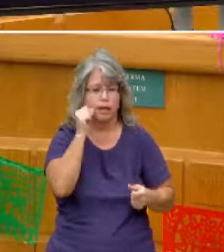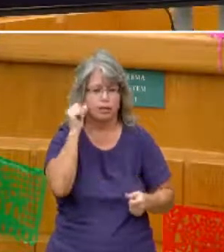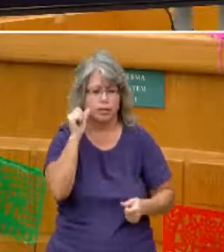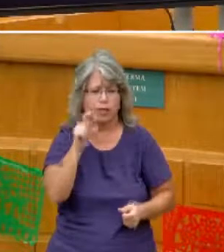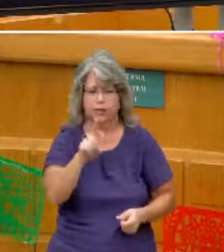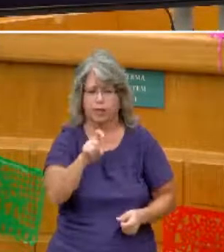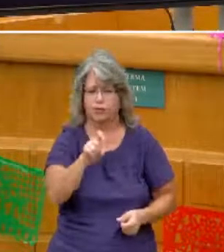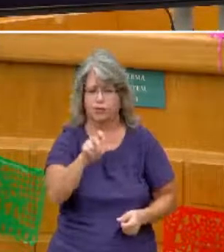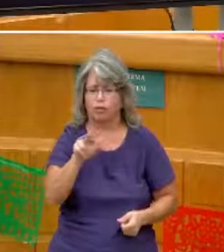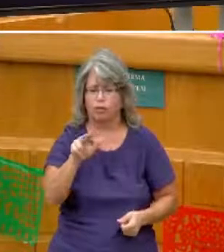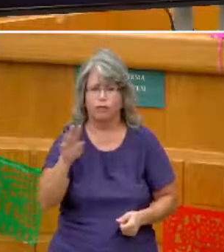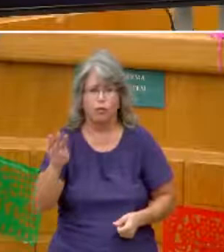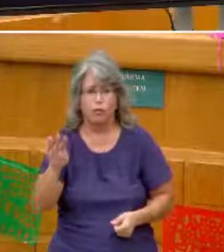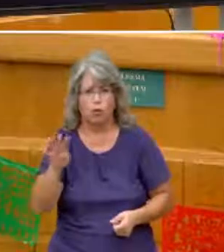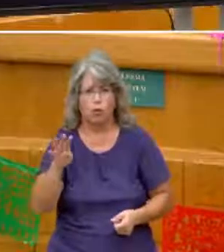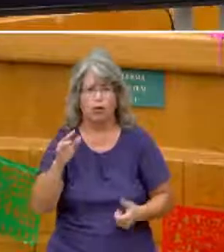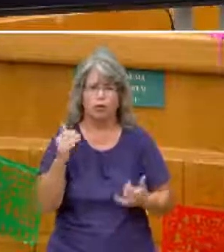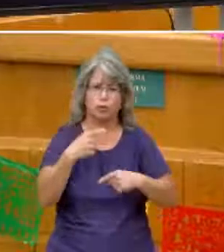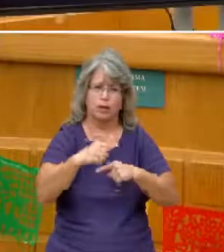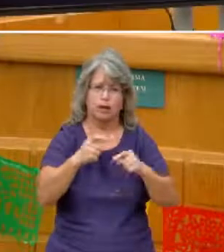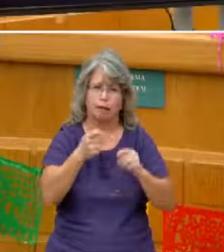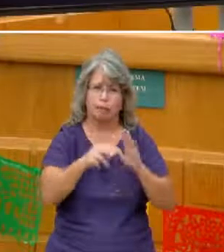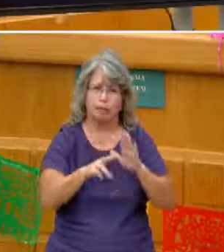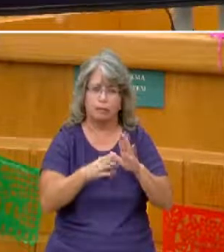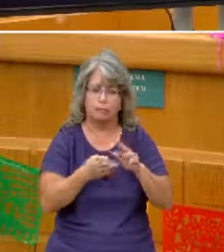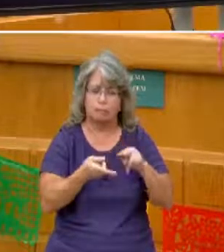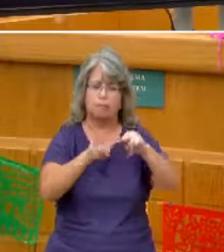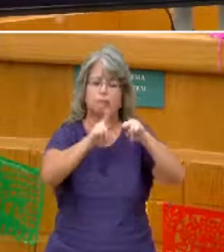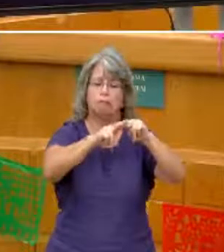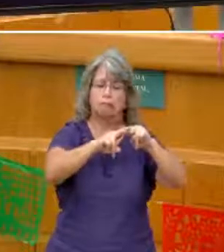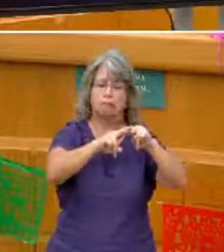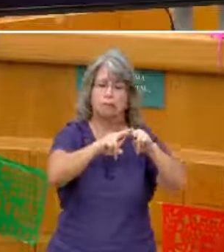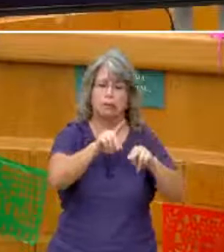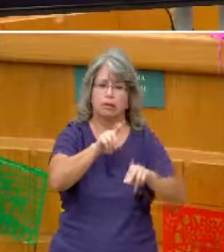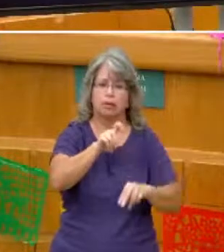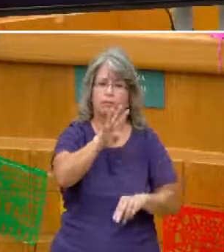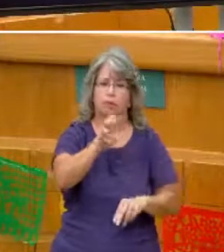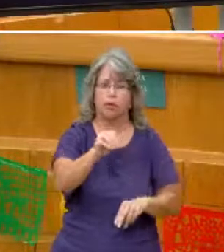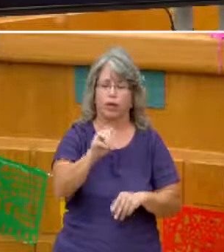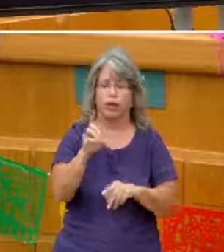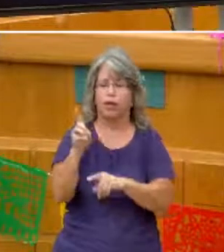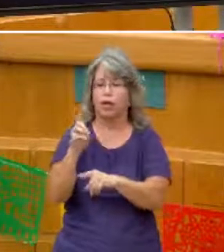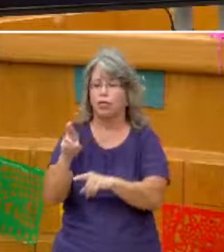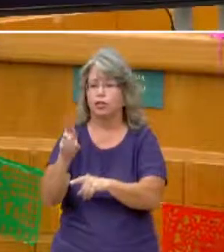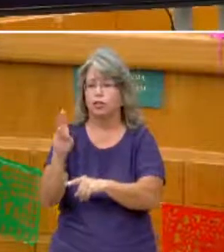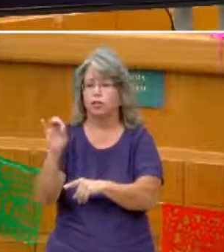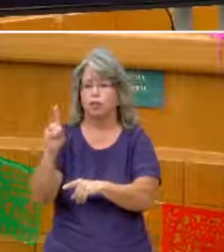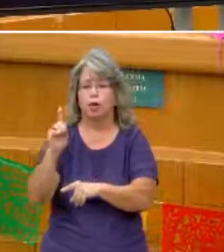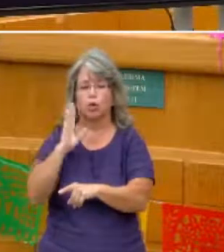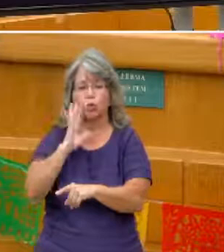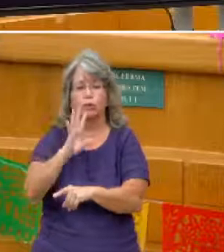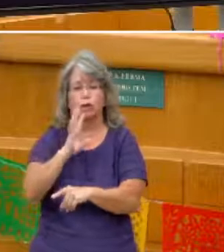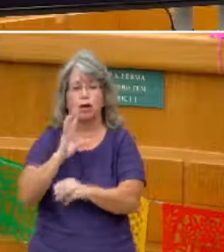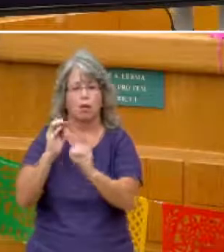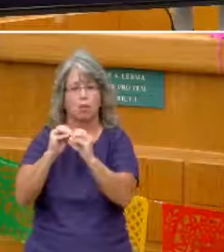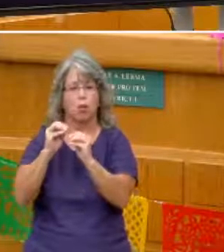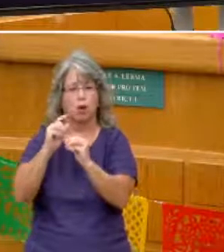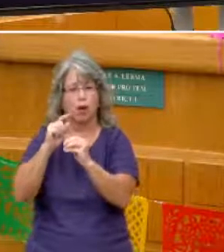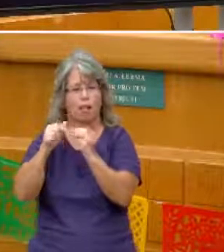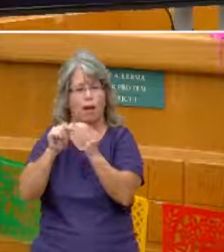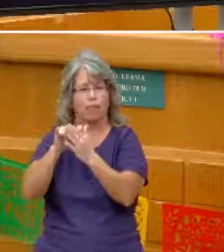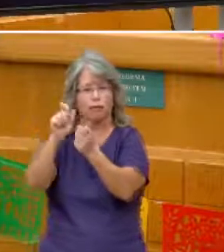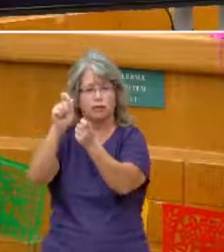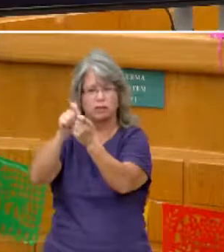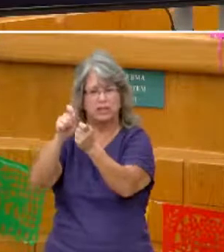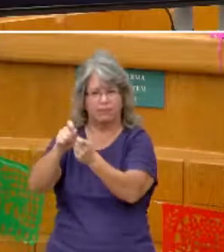kind of, go back up a little to 140. And Dr. Bird will talk more about these specific details of these